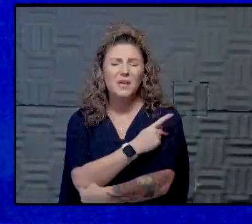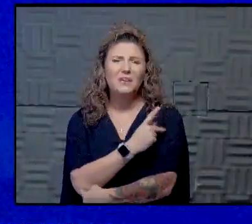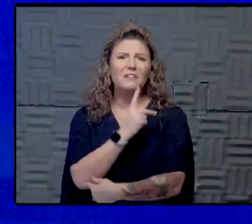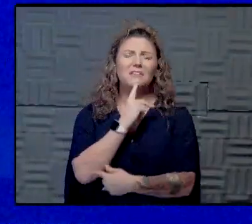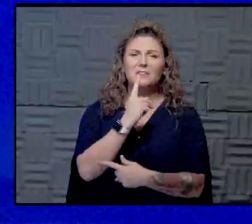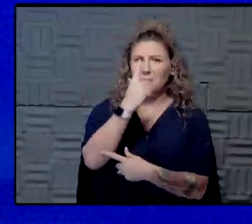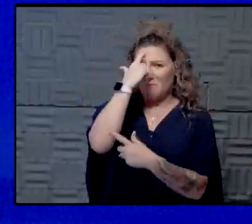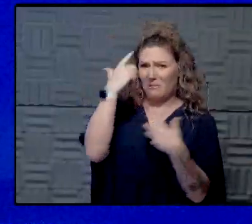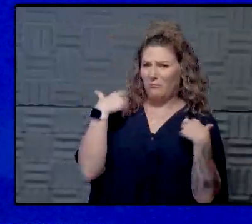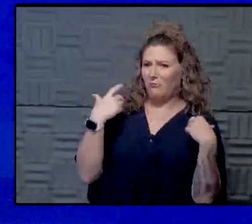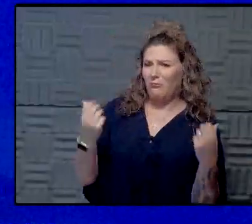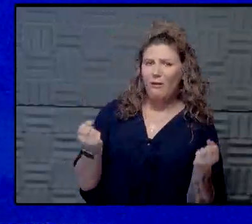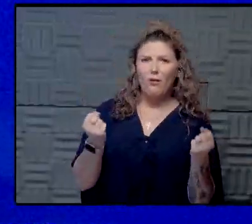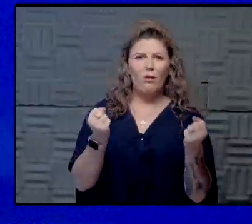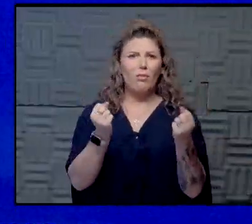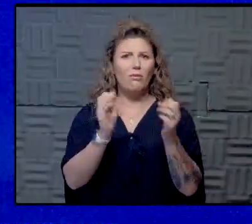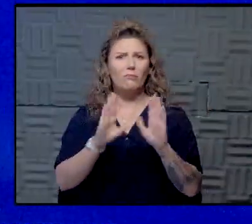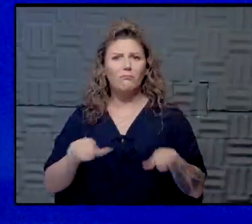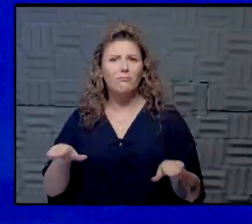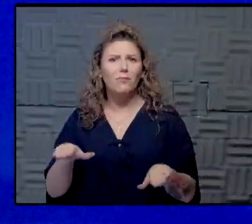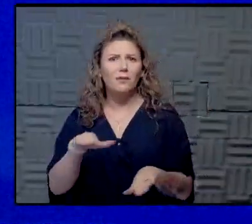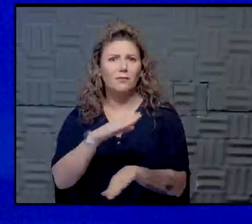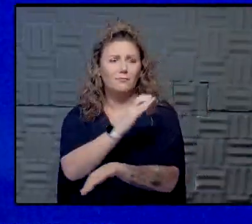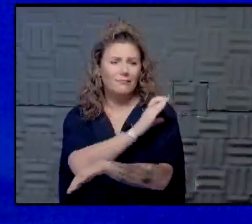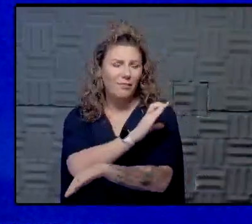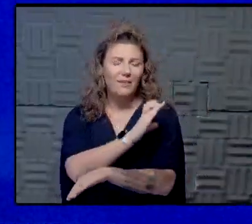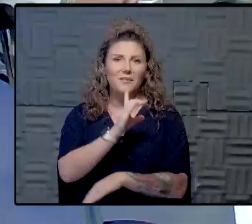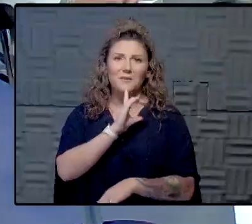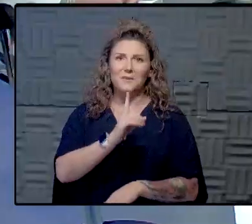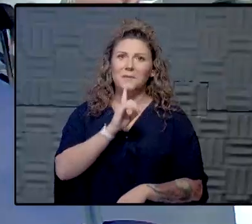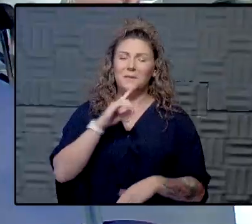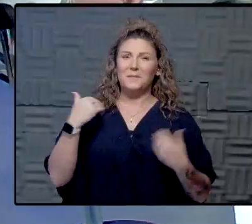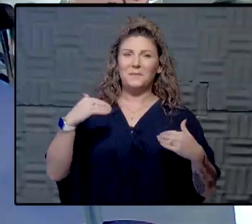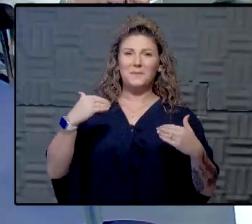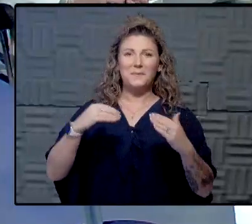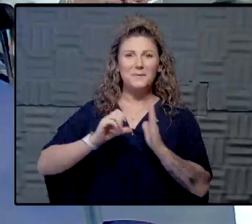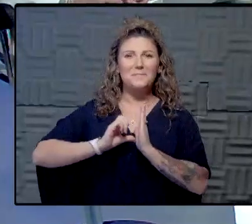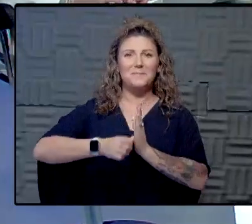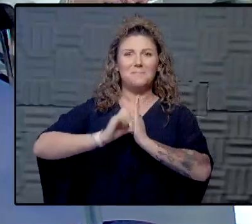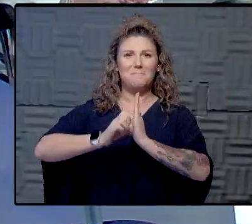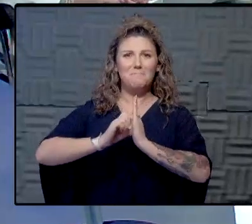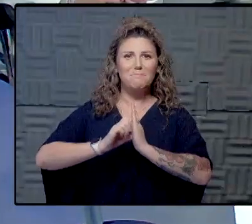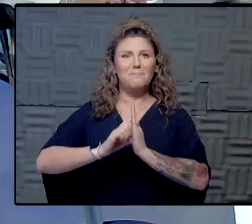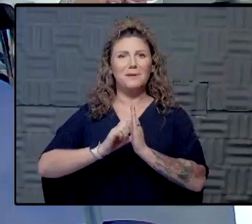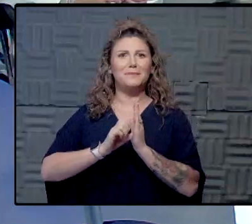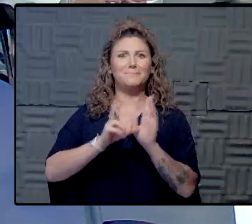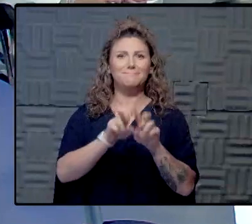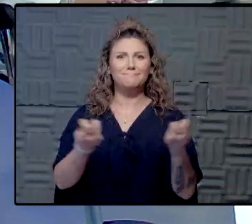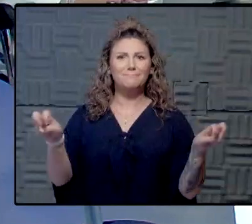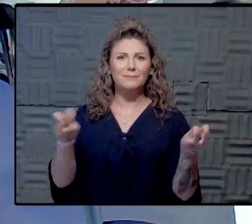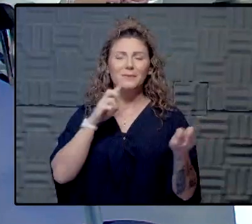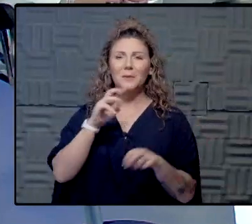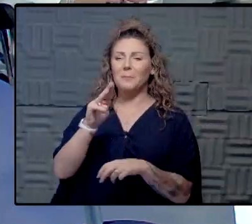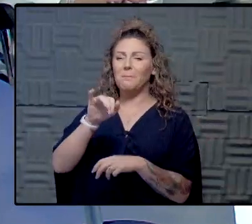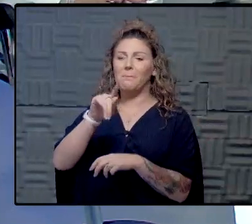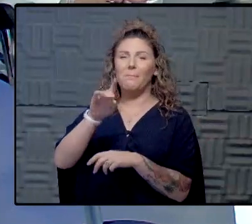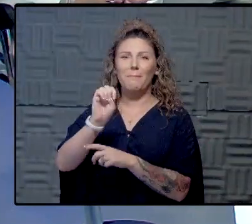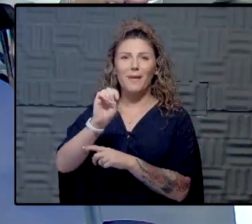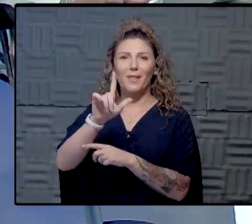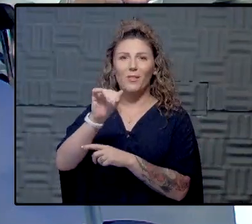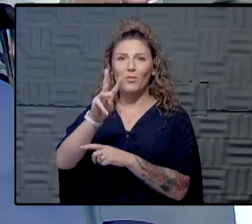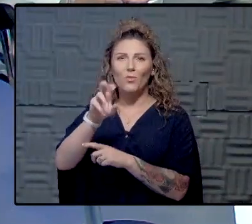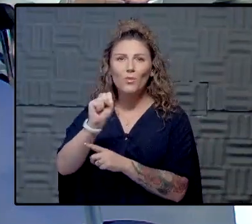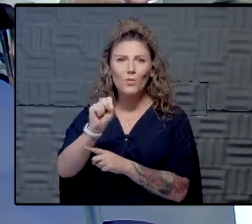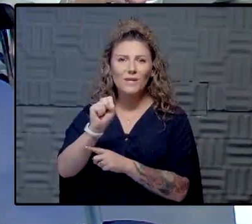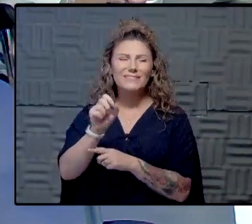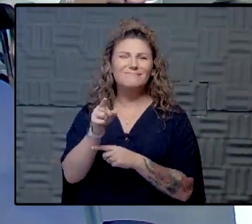to mental health. We've had an impressive panel today with Dr. Mike Lewis, who's the Medical Director of Inpatient Pediatrics and